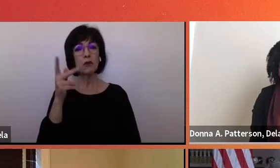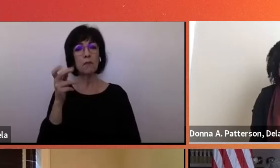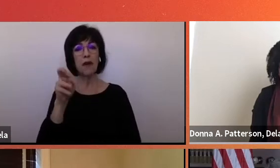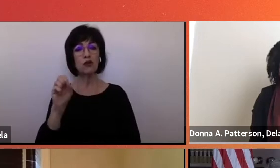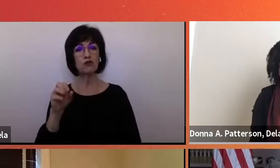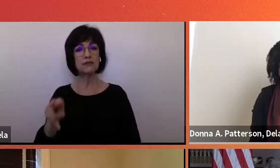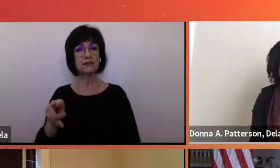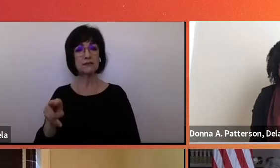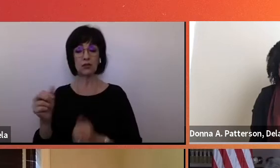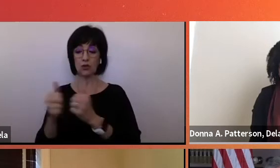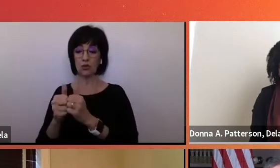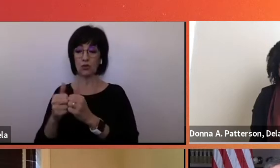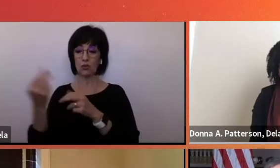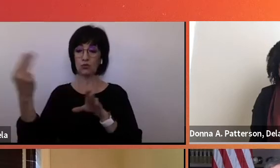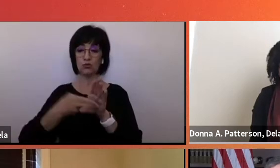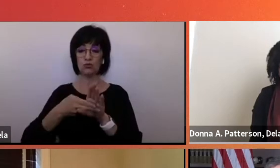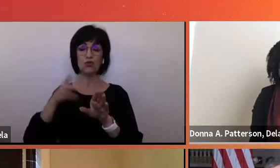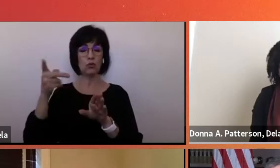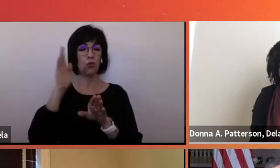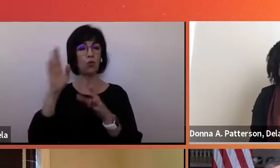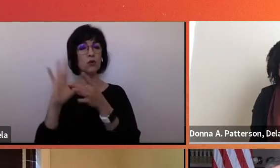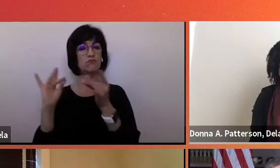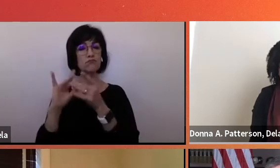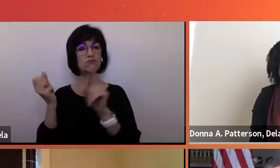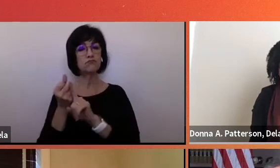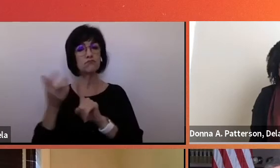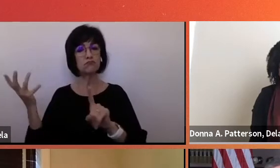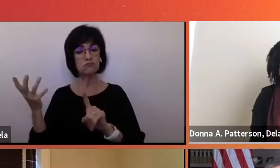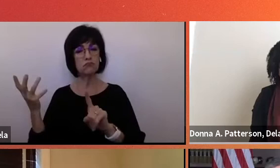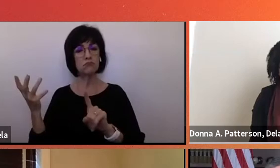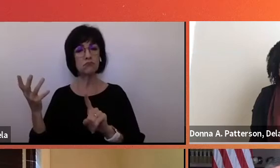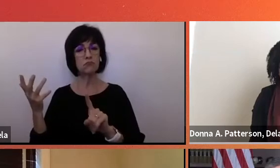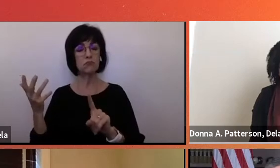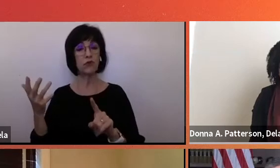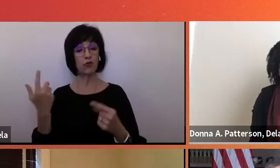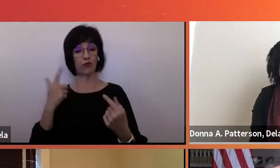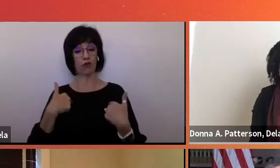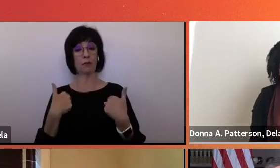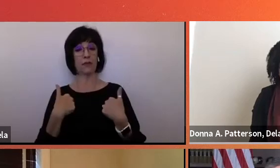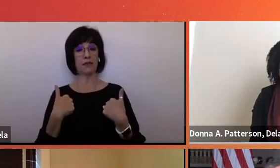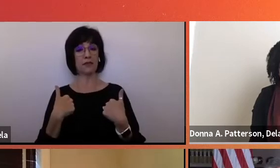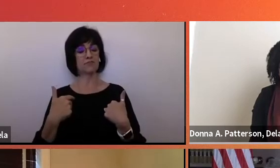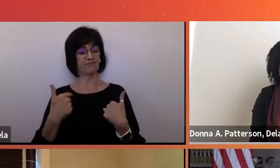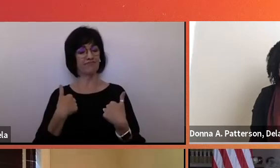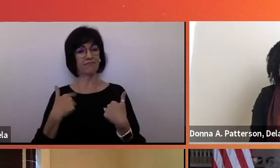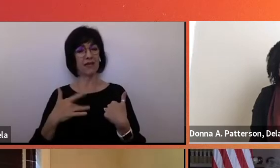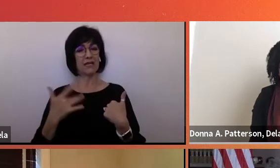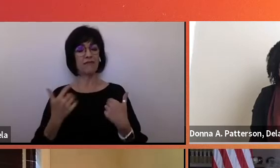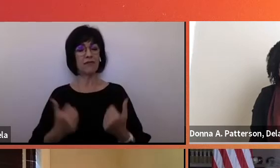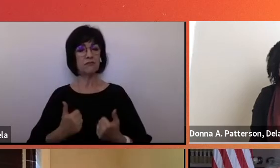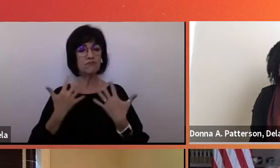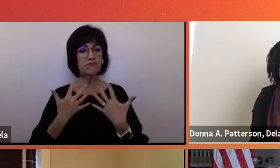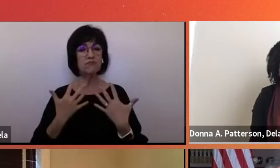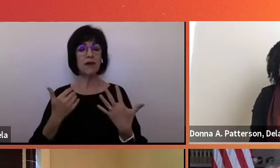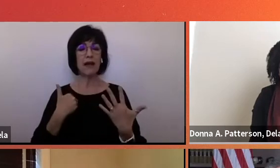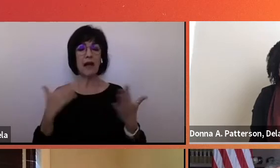that. For me, this holiday offers an opportunity to have and encourage open dialogue,